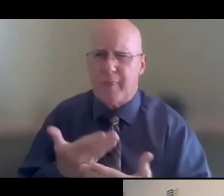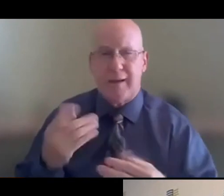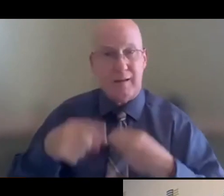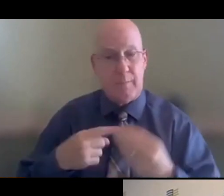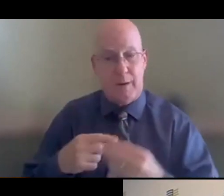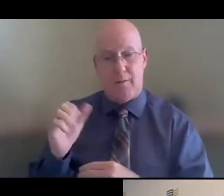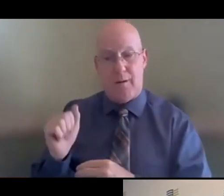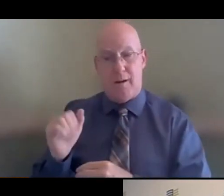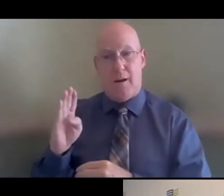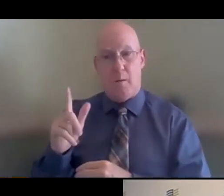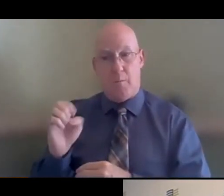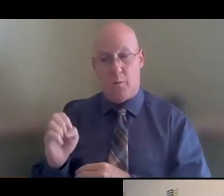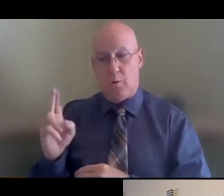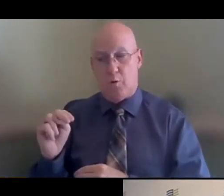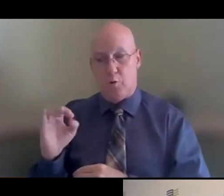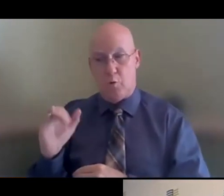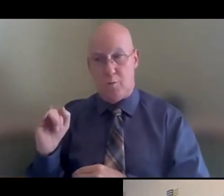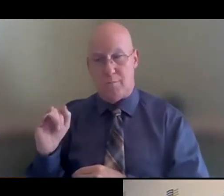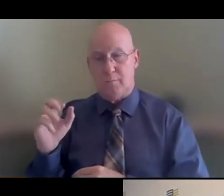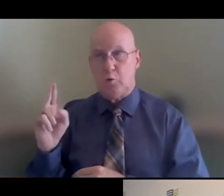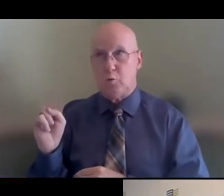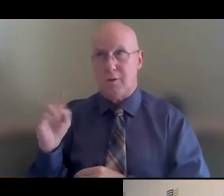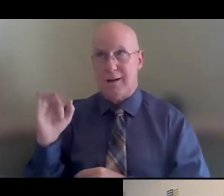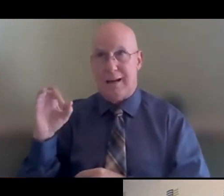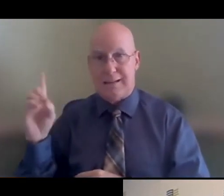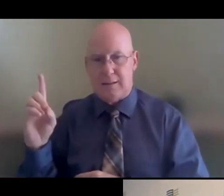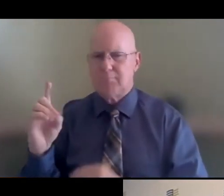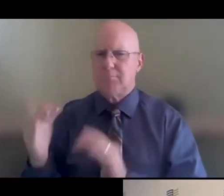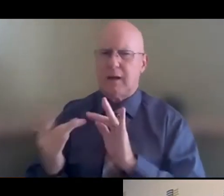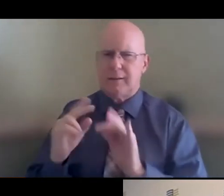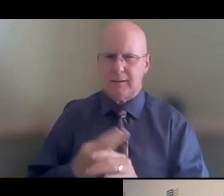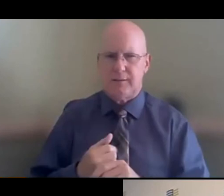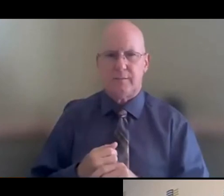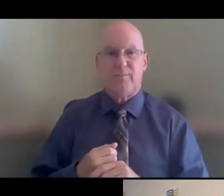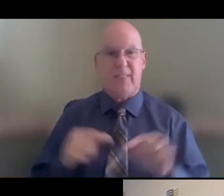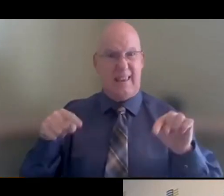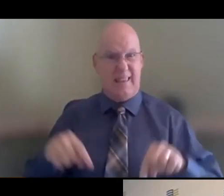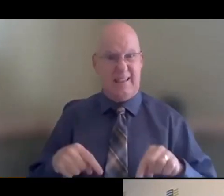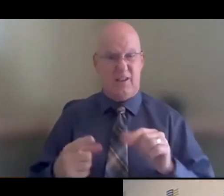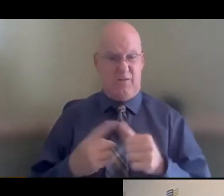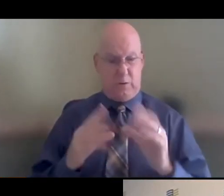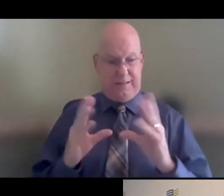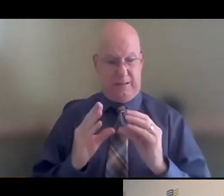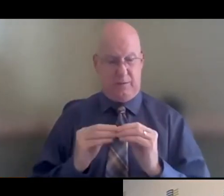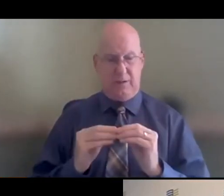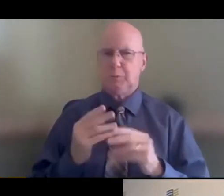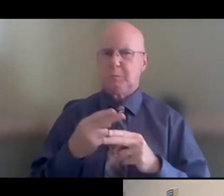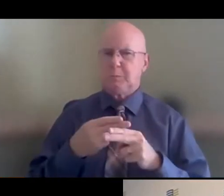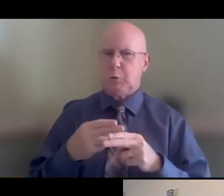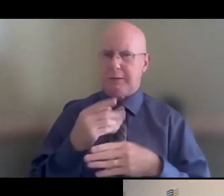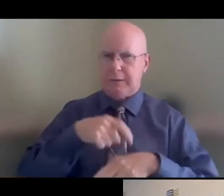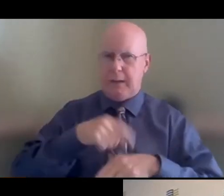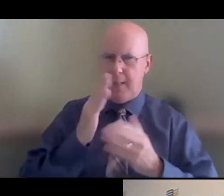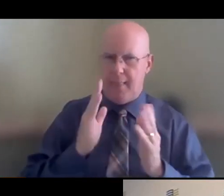to reach out to us. But since we only have a few more minutes together for this particular session,